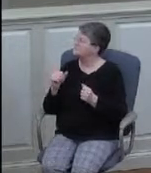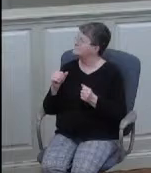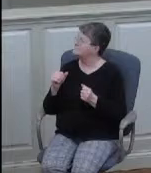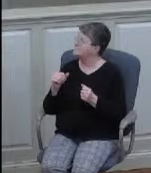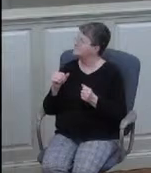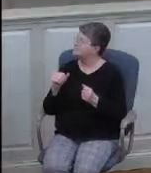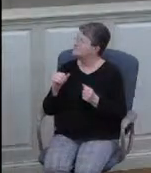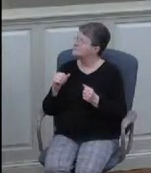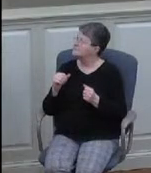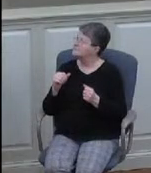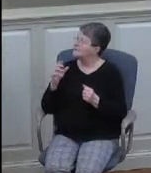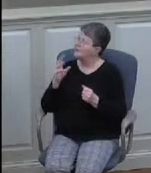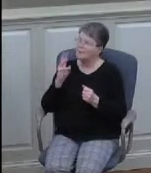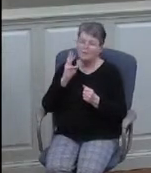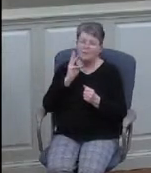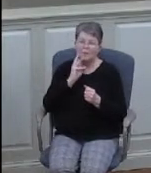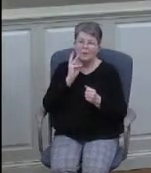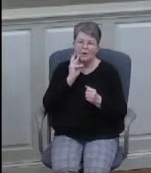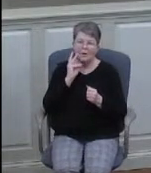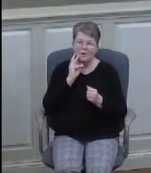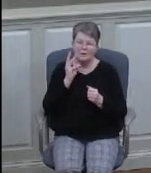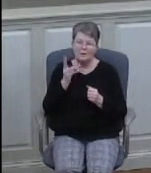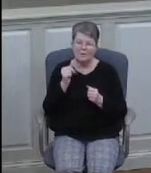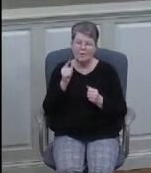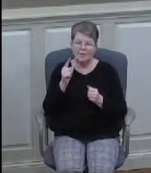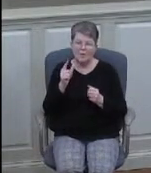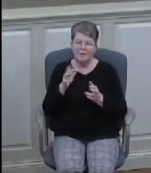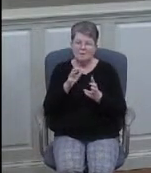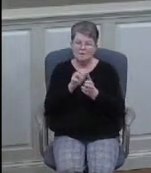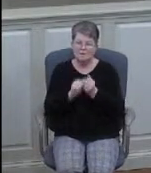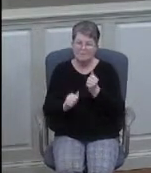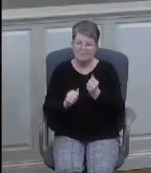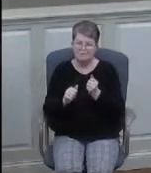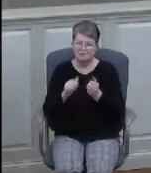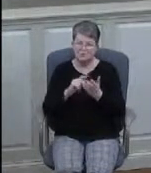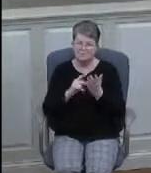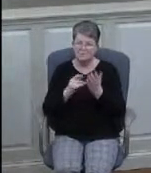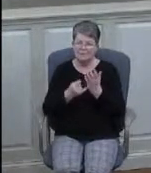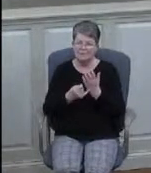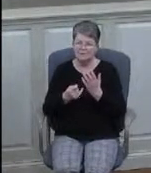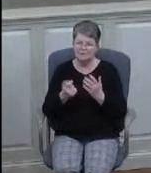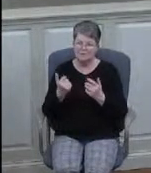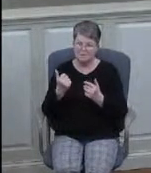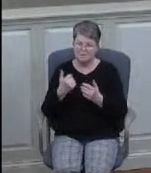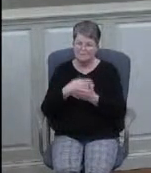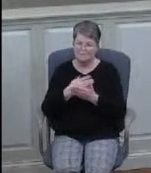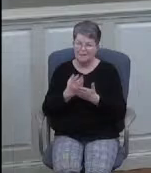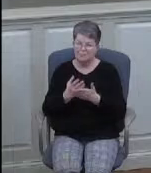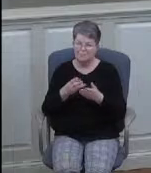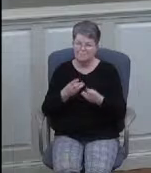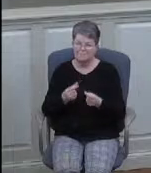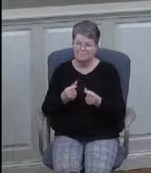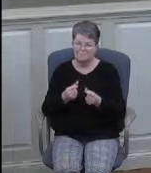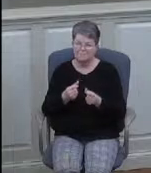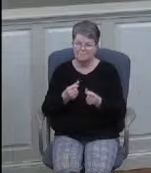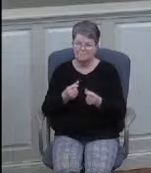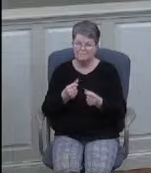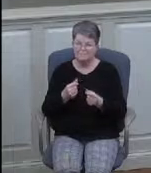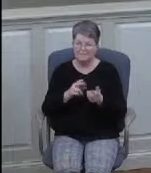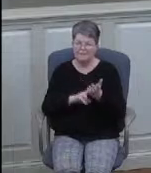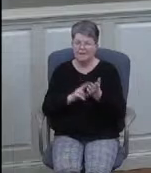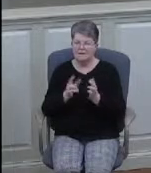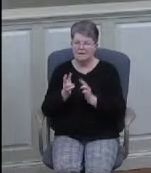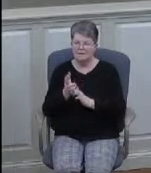Walker Hall demolition project. You see the numbers there, where we are with the budget and expenditures. Their contractual